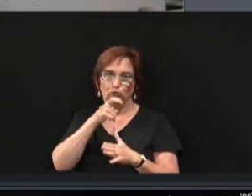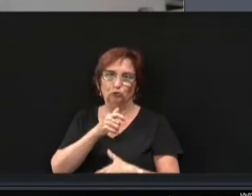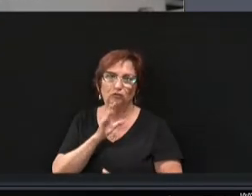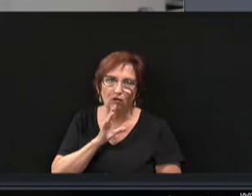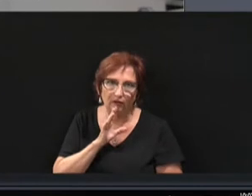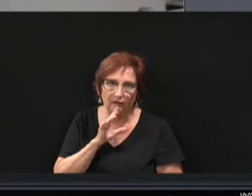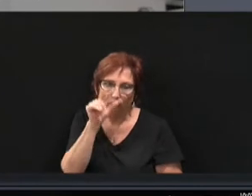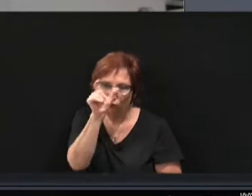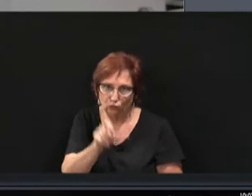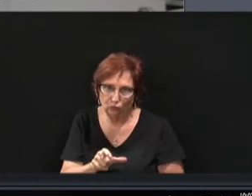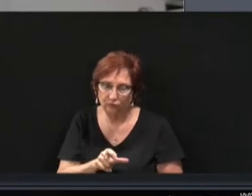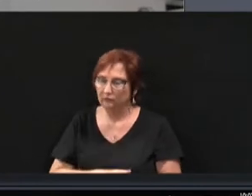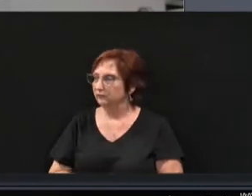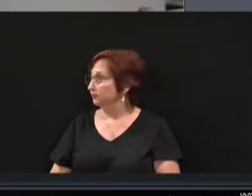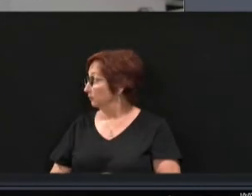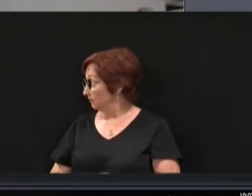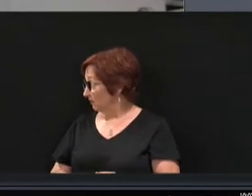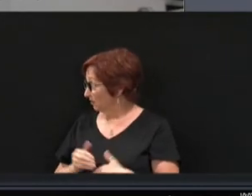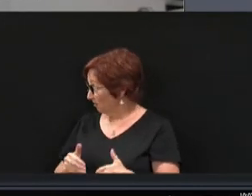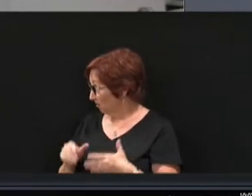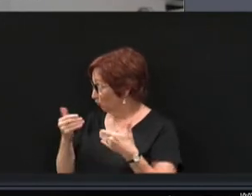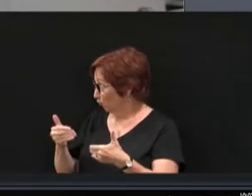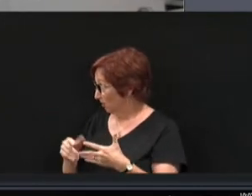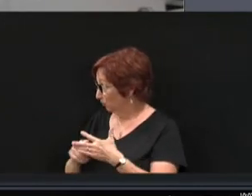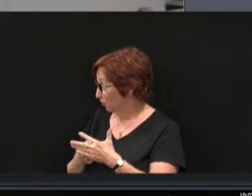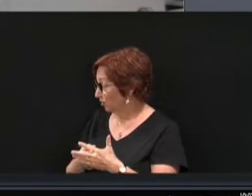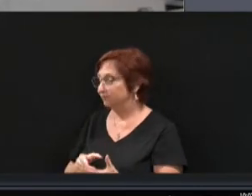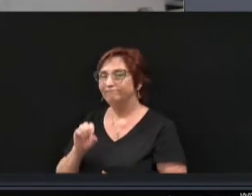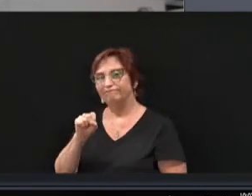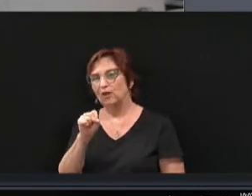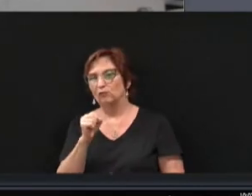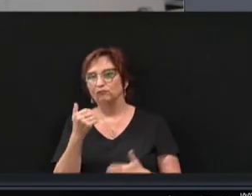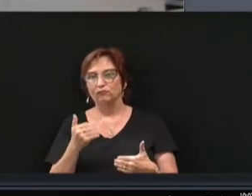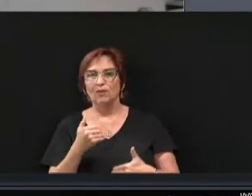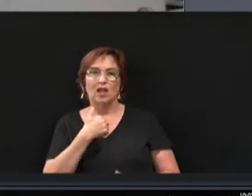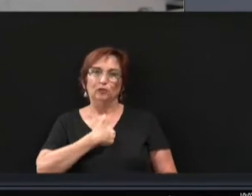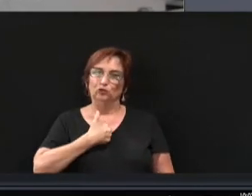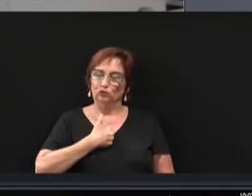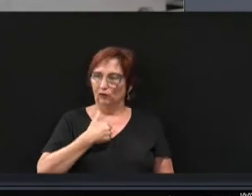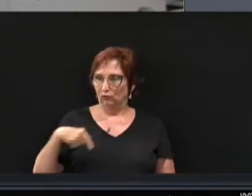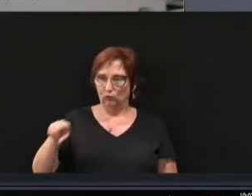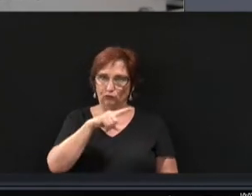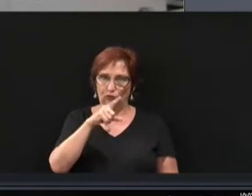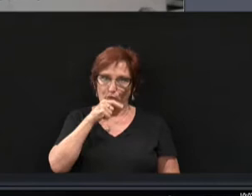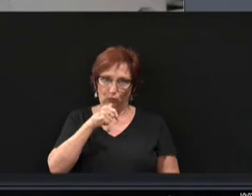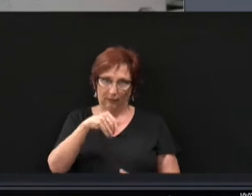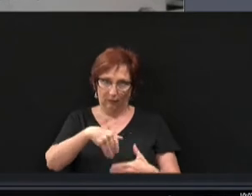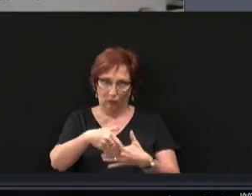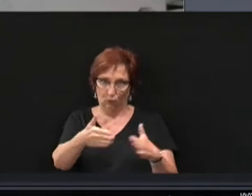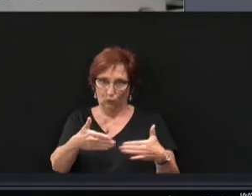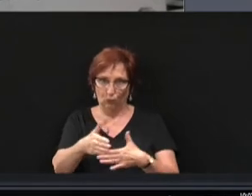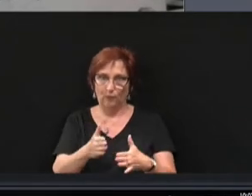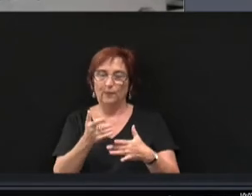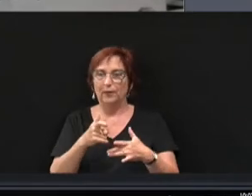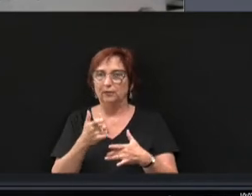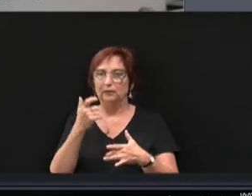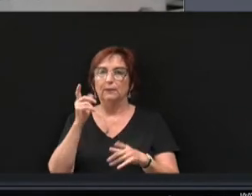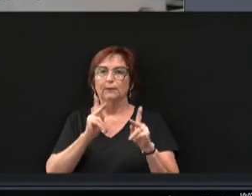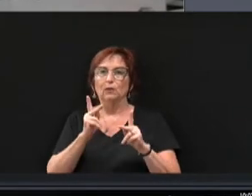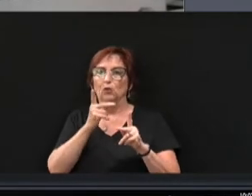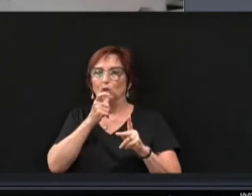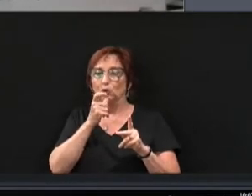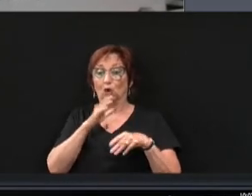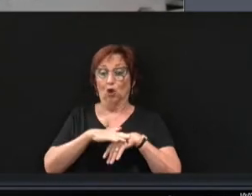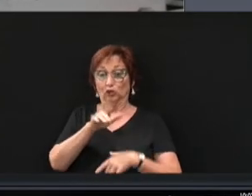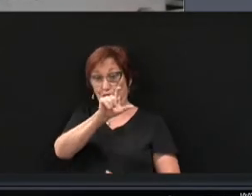That's okay. Is it time? Can I start? Okay. All right. I apologize to those of you in the room, but since those on Zoom couldn't hear everything, I'm